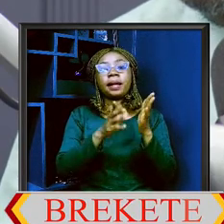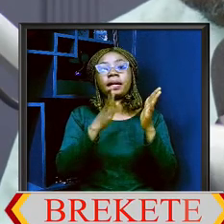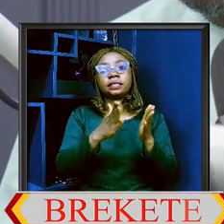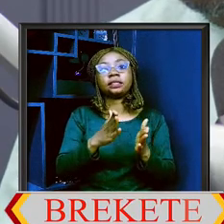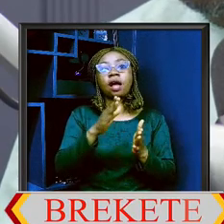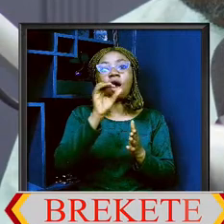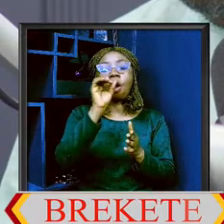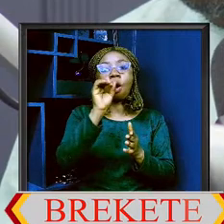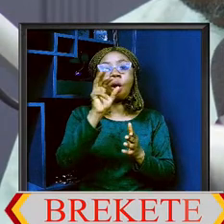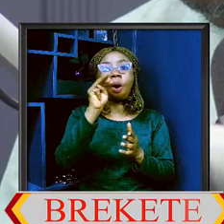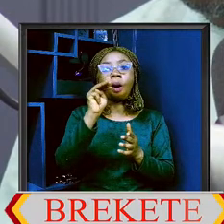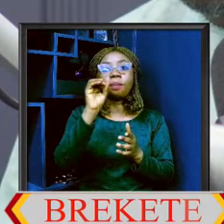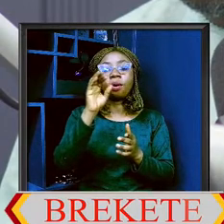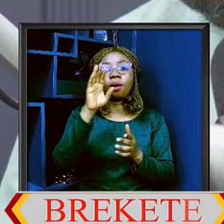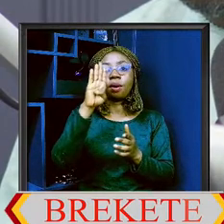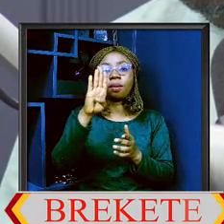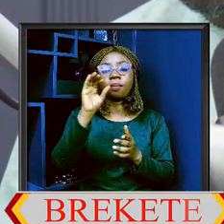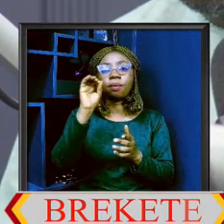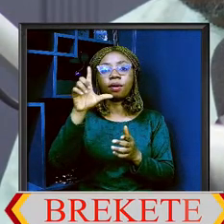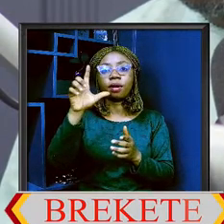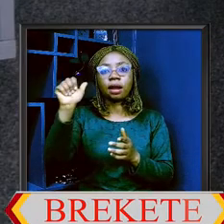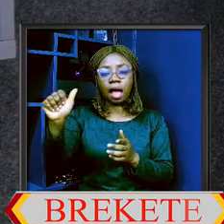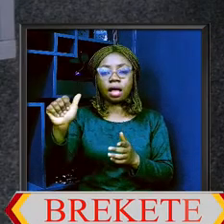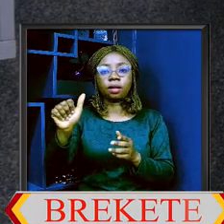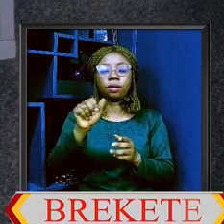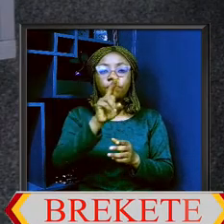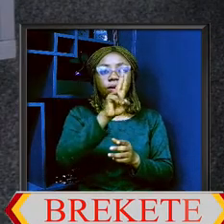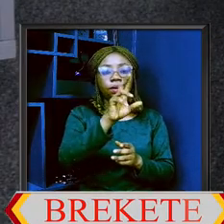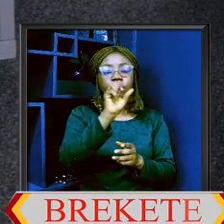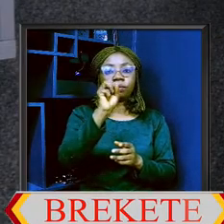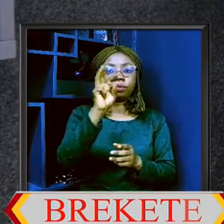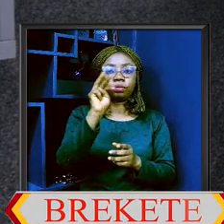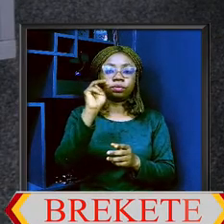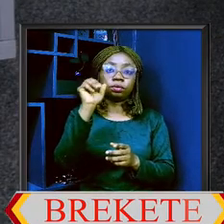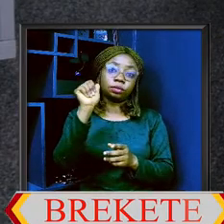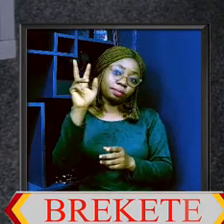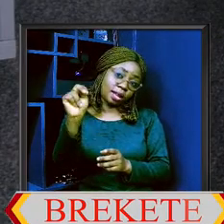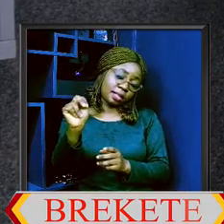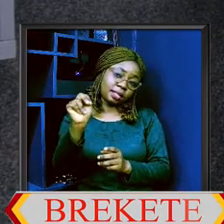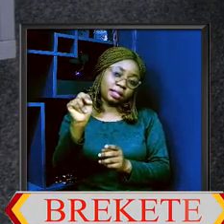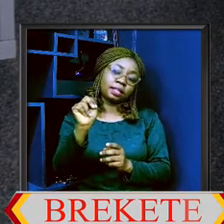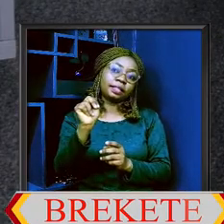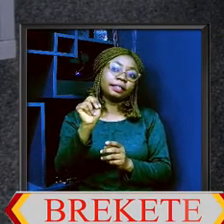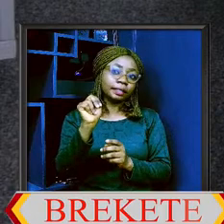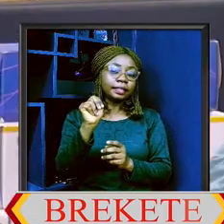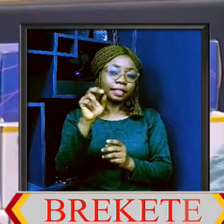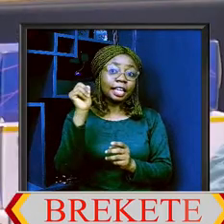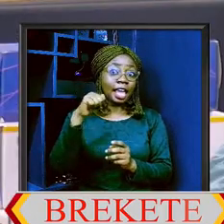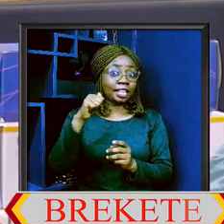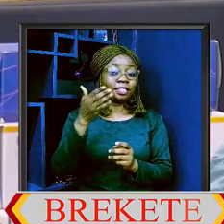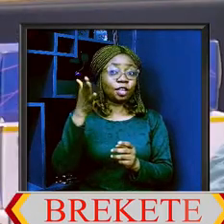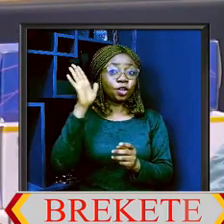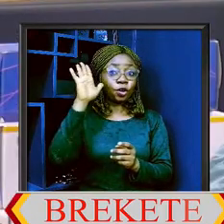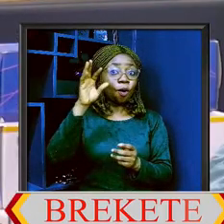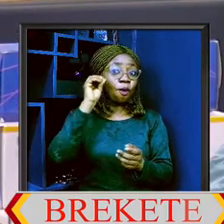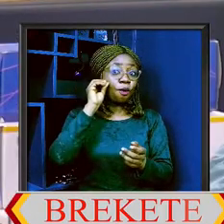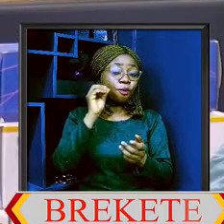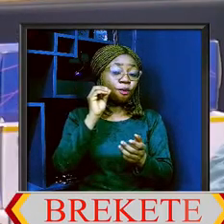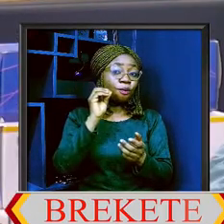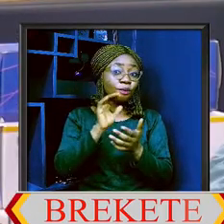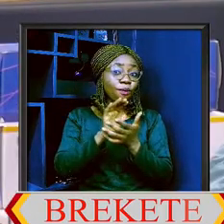be that hello yes sir now your wife name